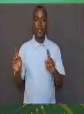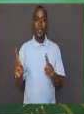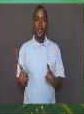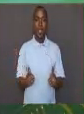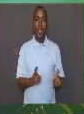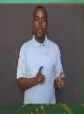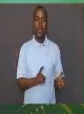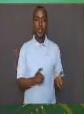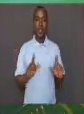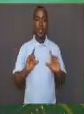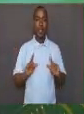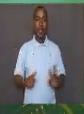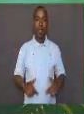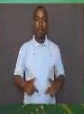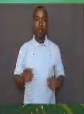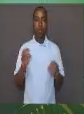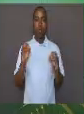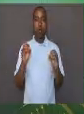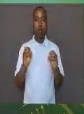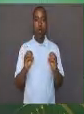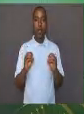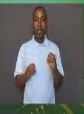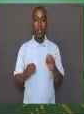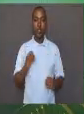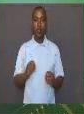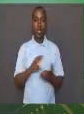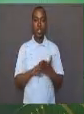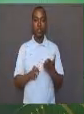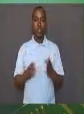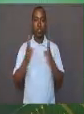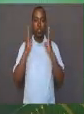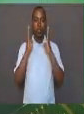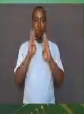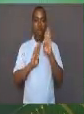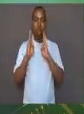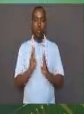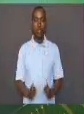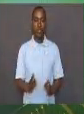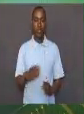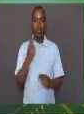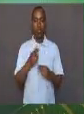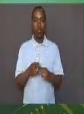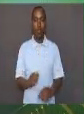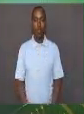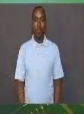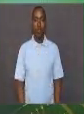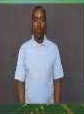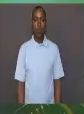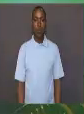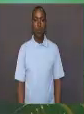study living organisms are called biologists. Through the work